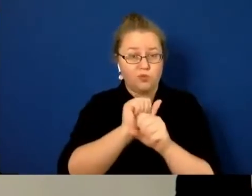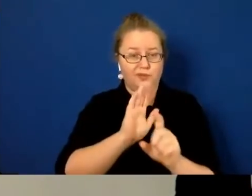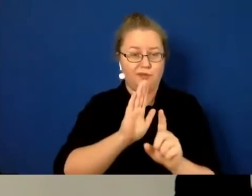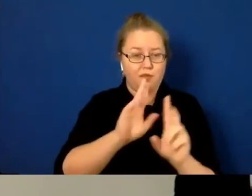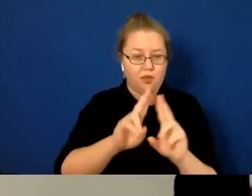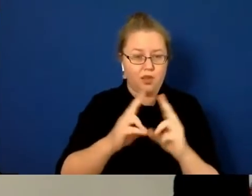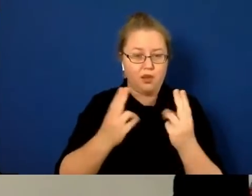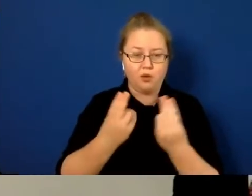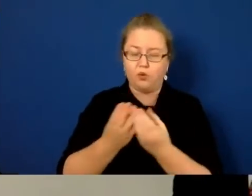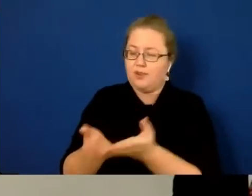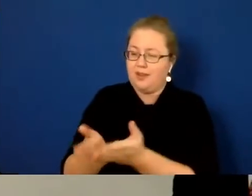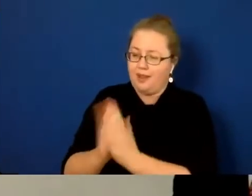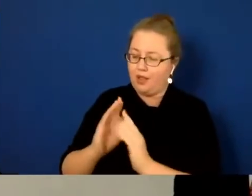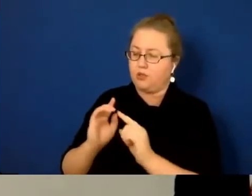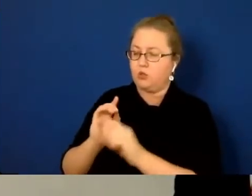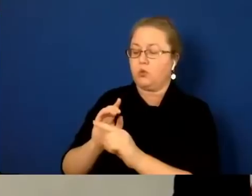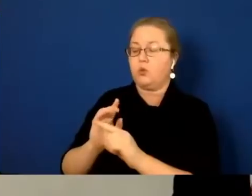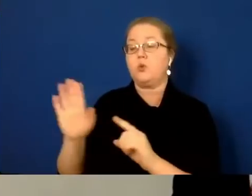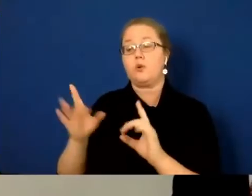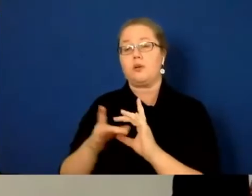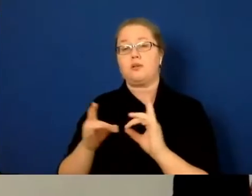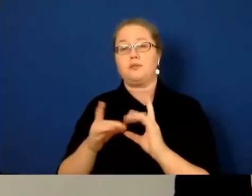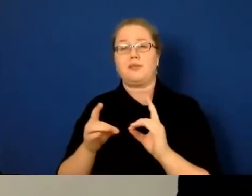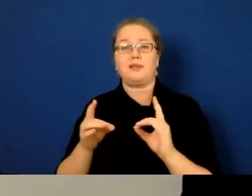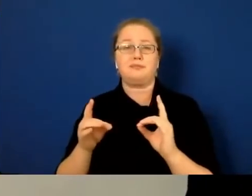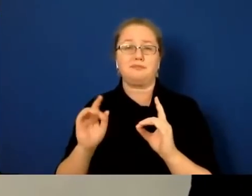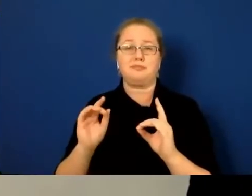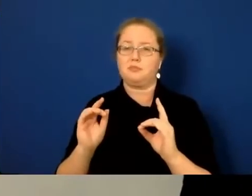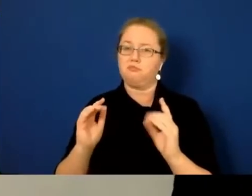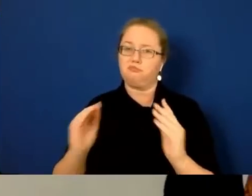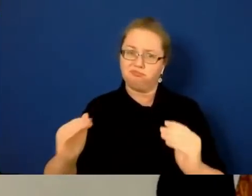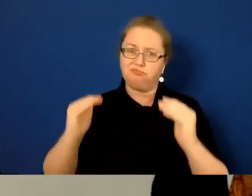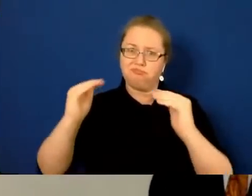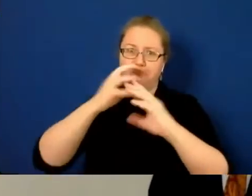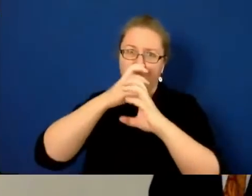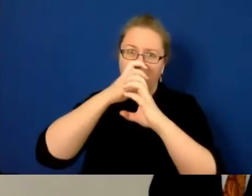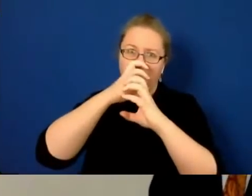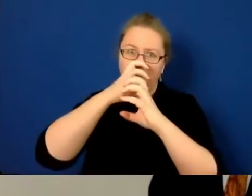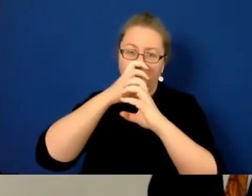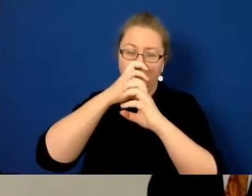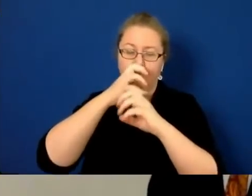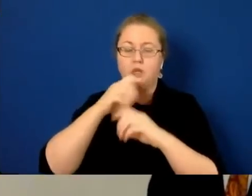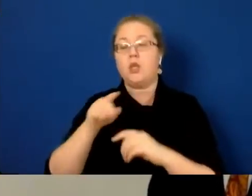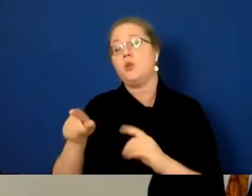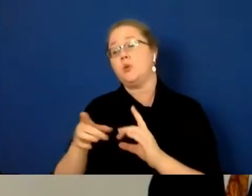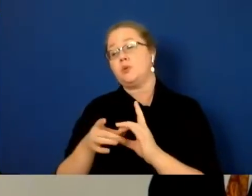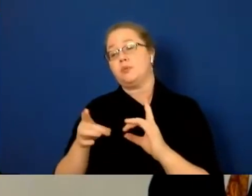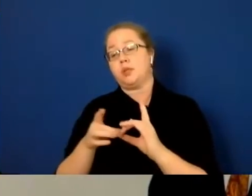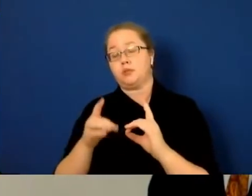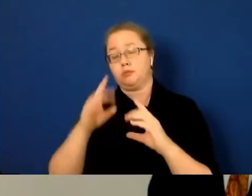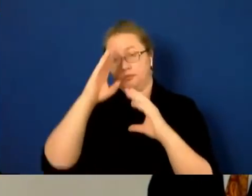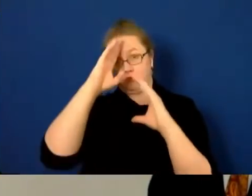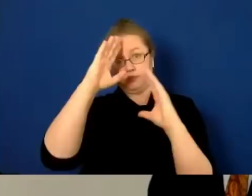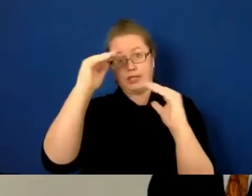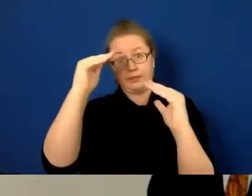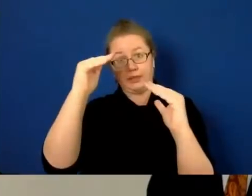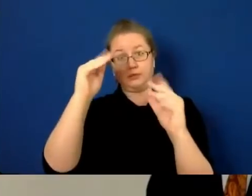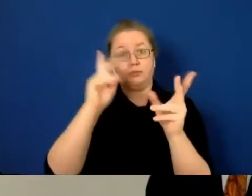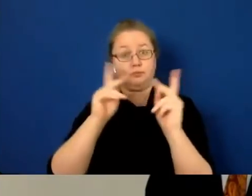everywhere. It's more a risk right now in areas where there's more virus, but it is still a risk